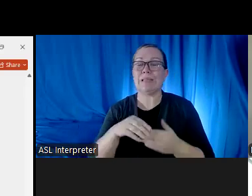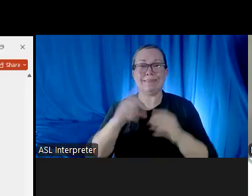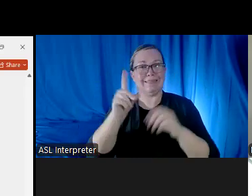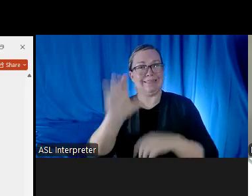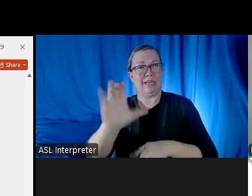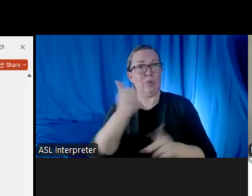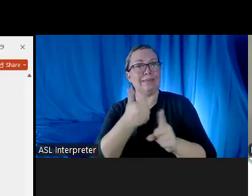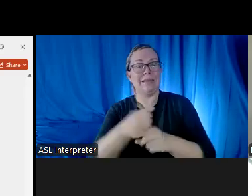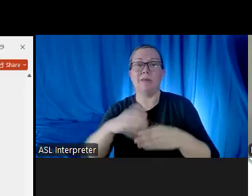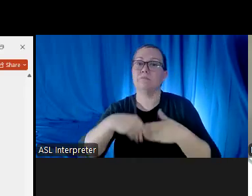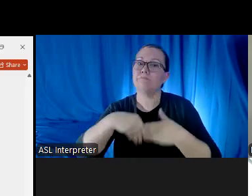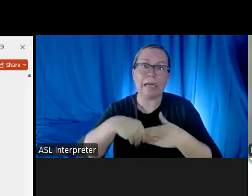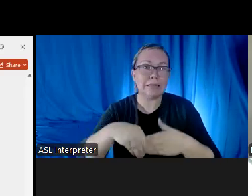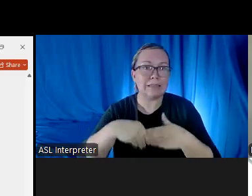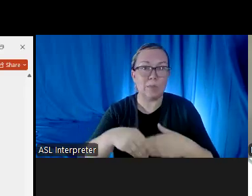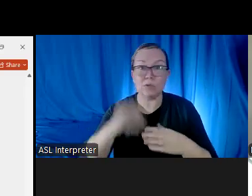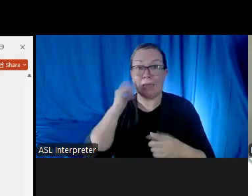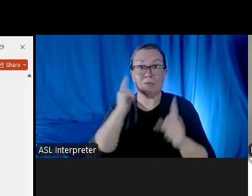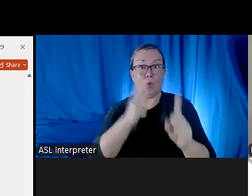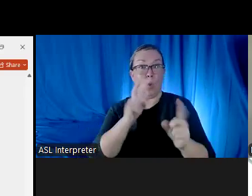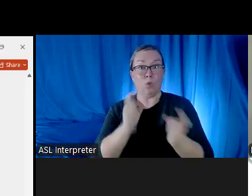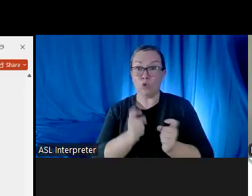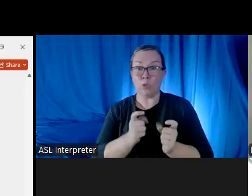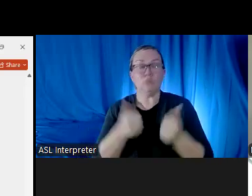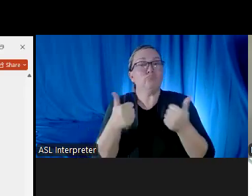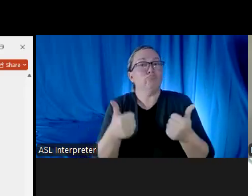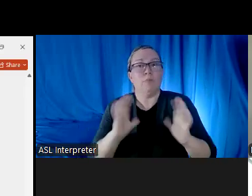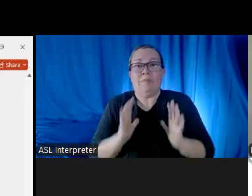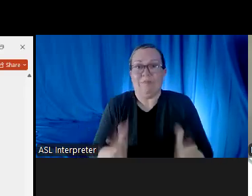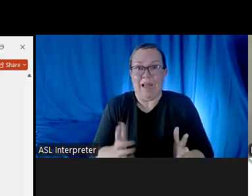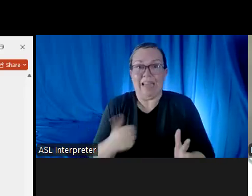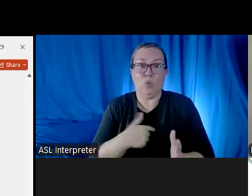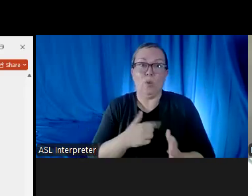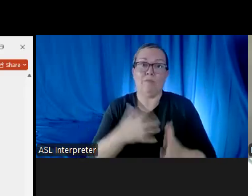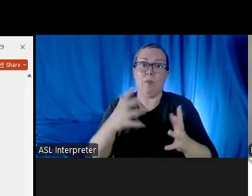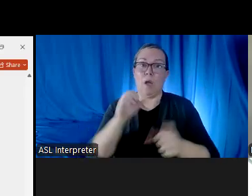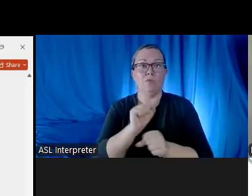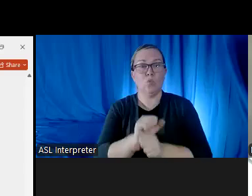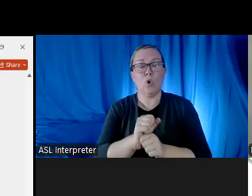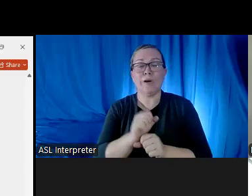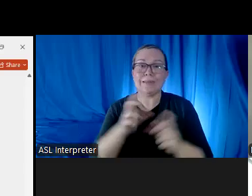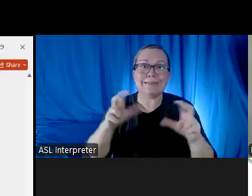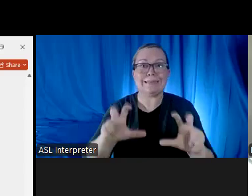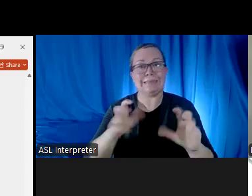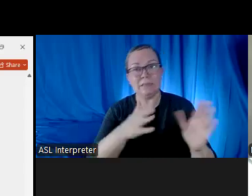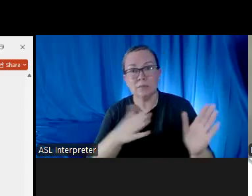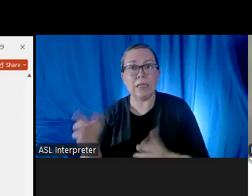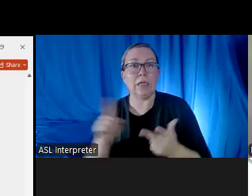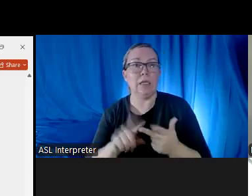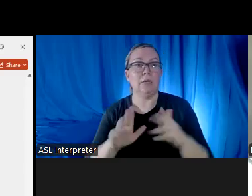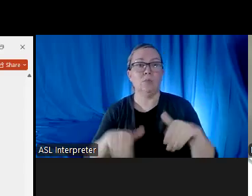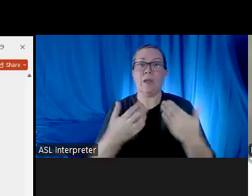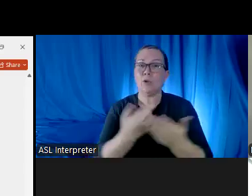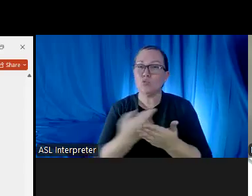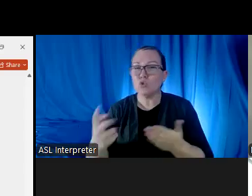change as goals change along the way. We provide intensive work incentive planning, providing them with resources and tools that they